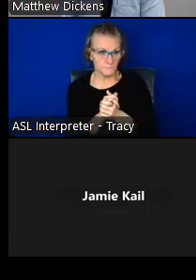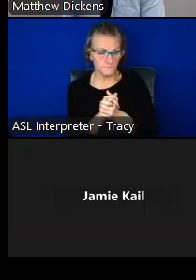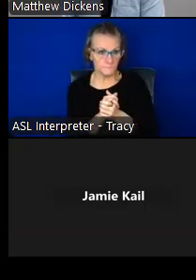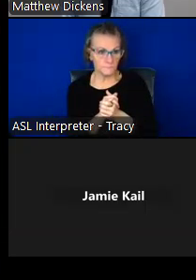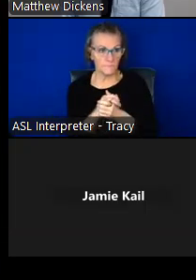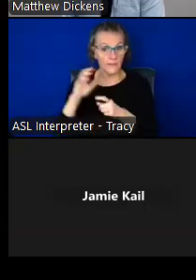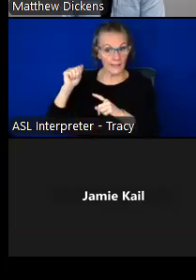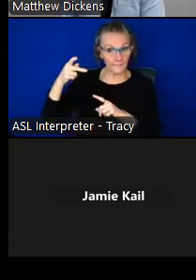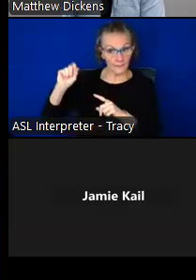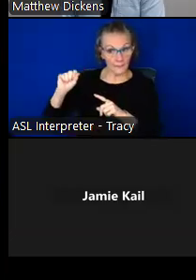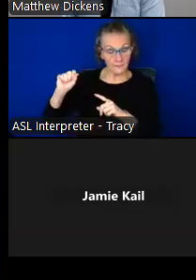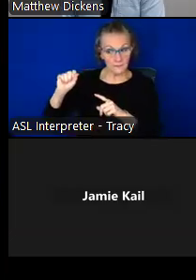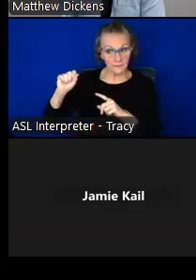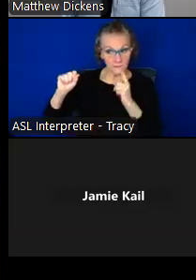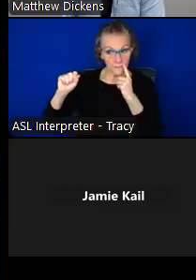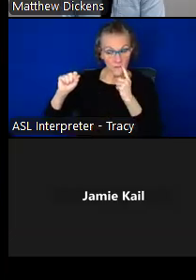APS